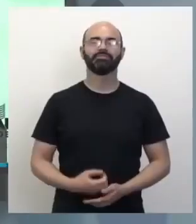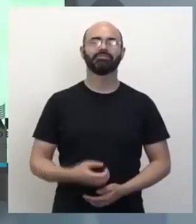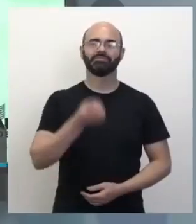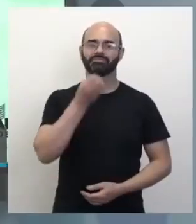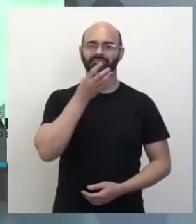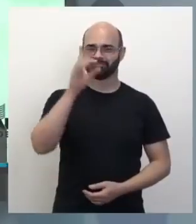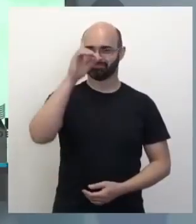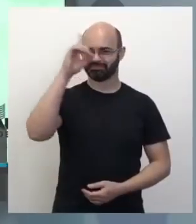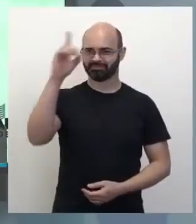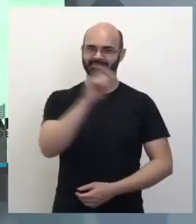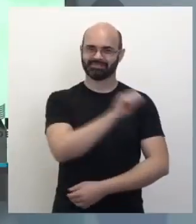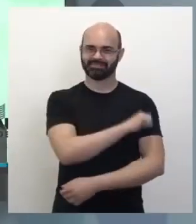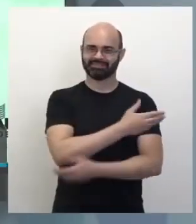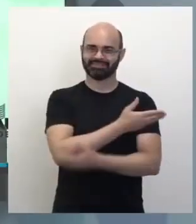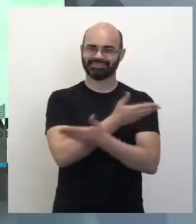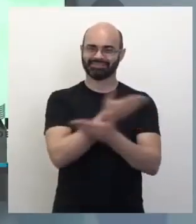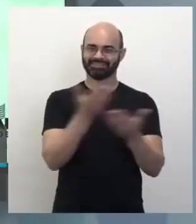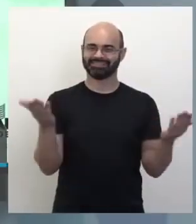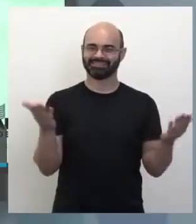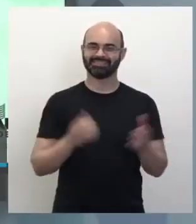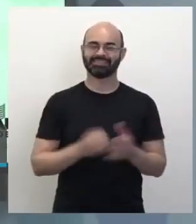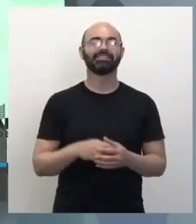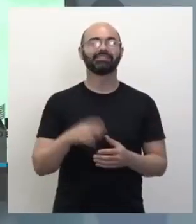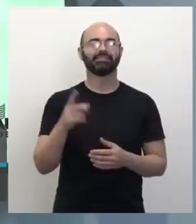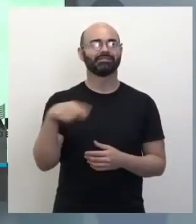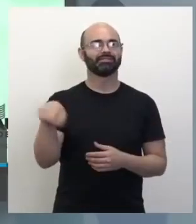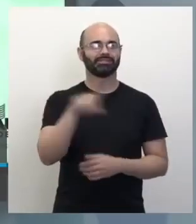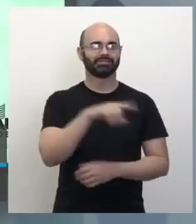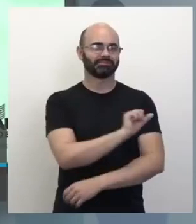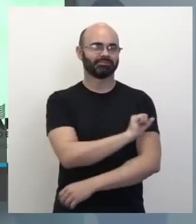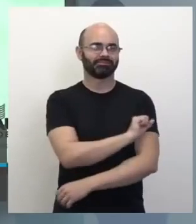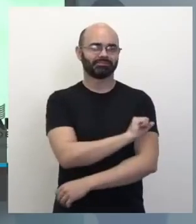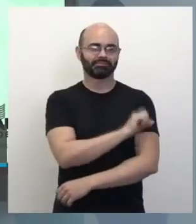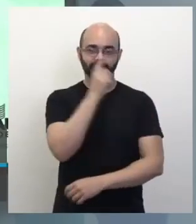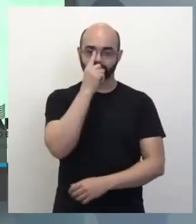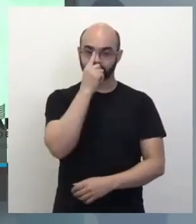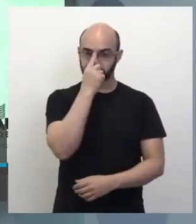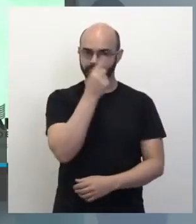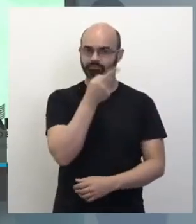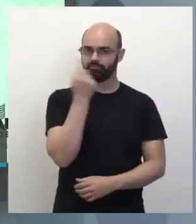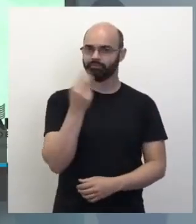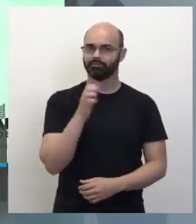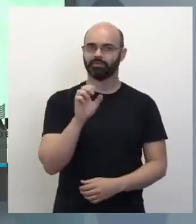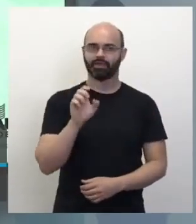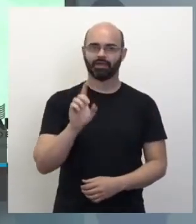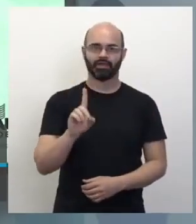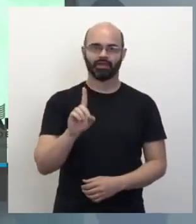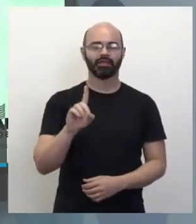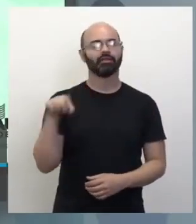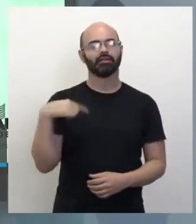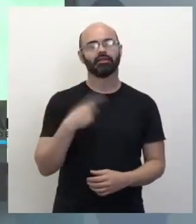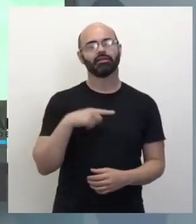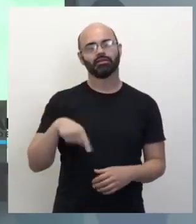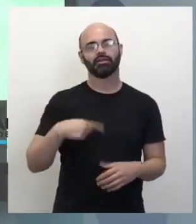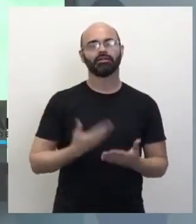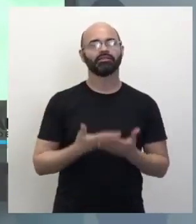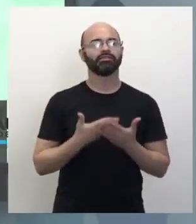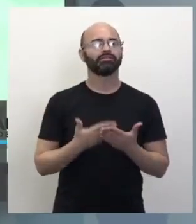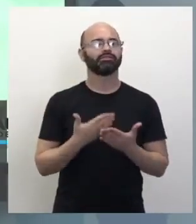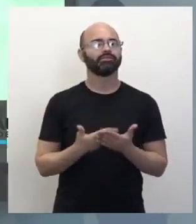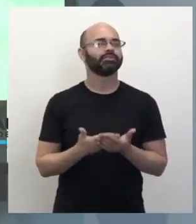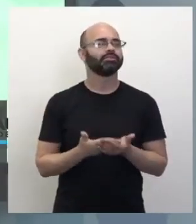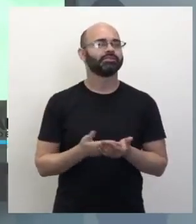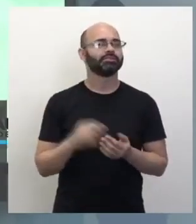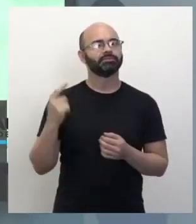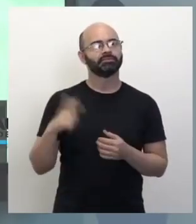morning, students of the 8th grade. Bom dia, alunos do 8º ano. My name is Ed. We're going to start another English class. Meu nome é Ed. E vamos